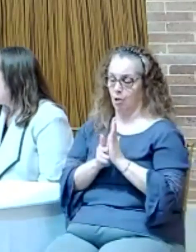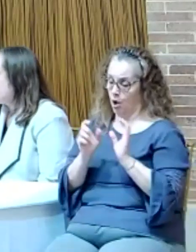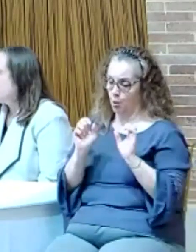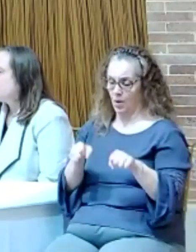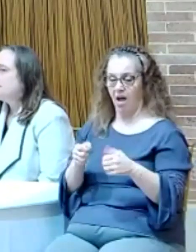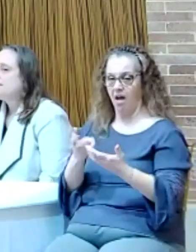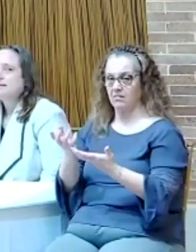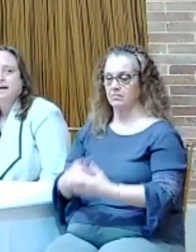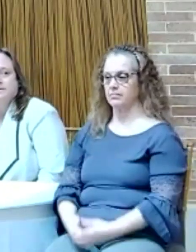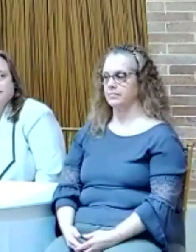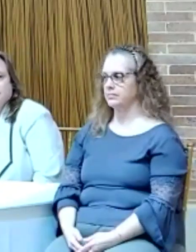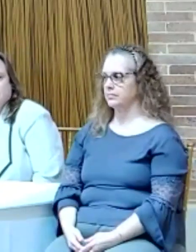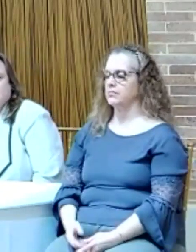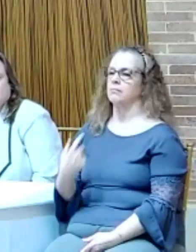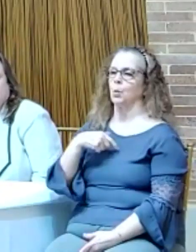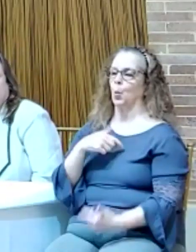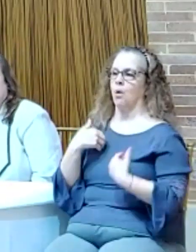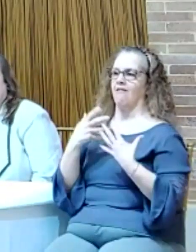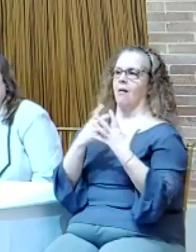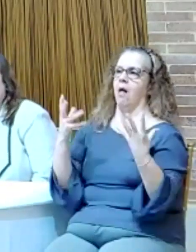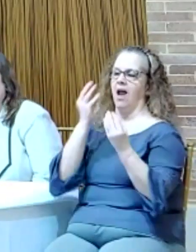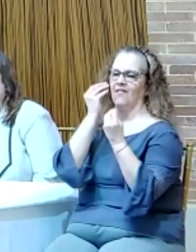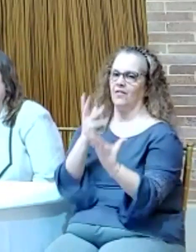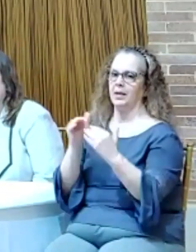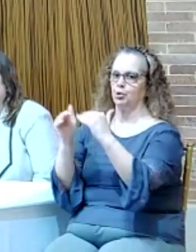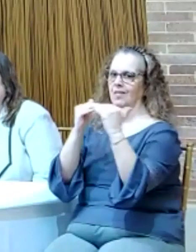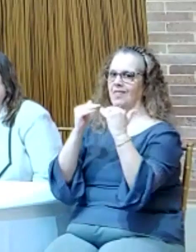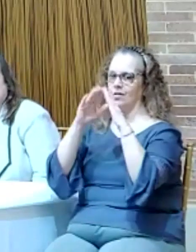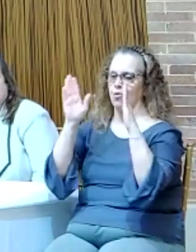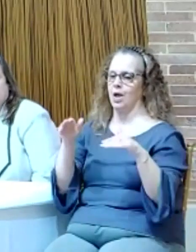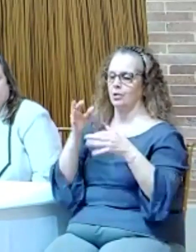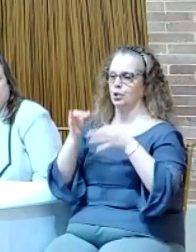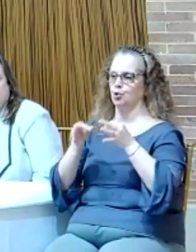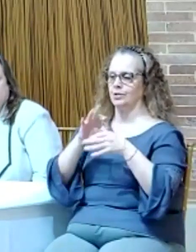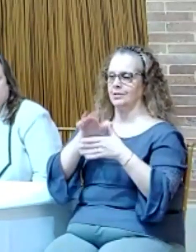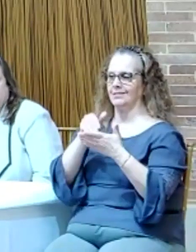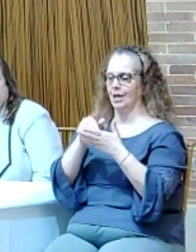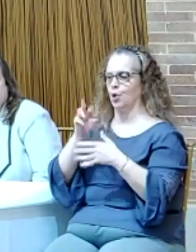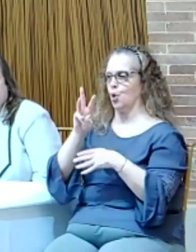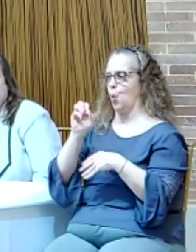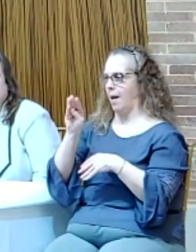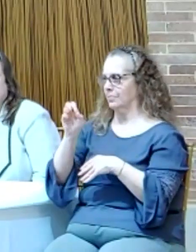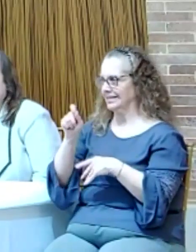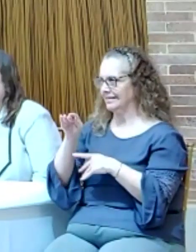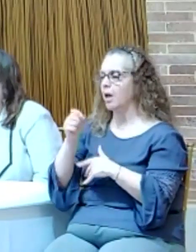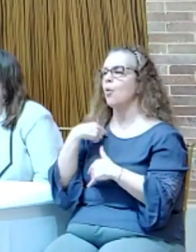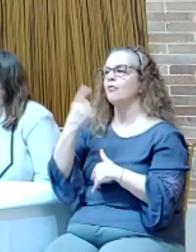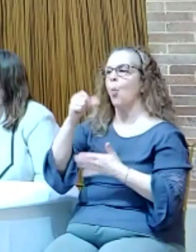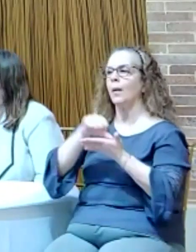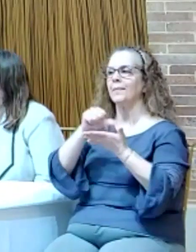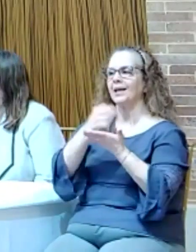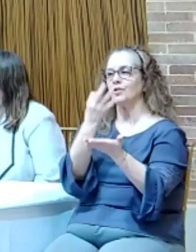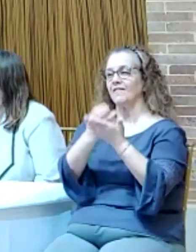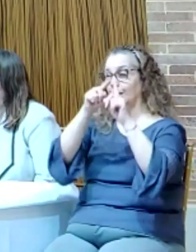that we have a lot of information on the fair housing Justice onenter website we have onepage fact sheets